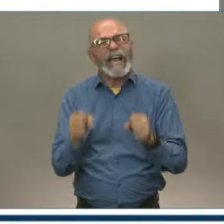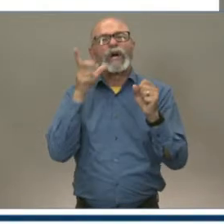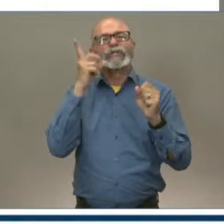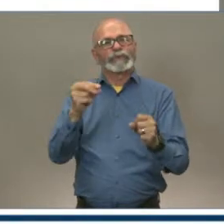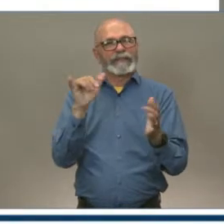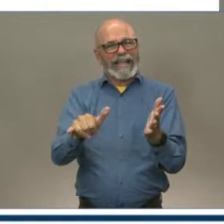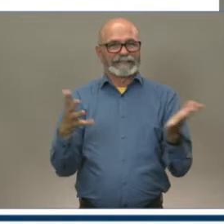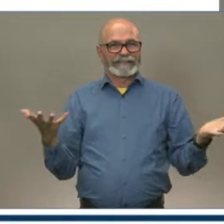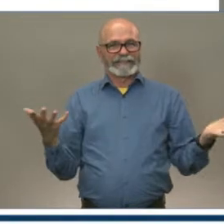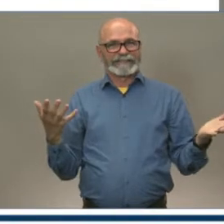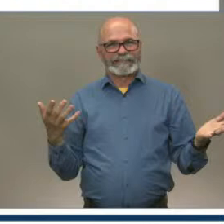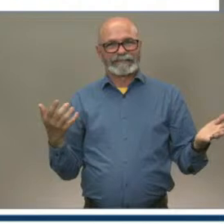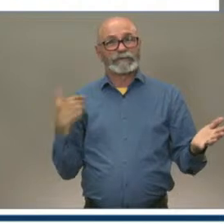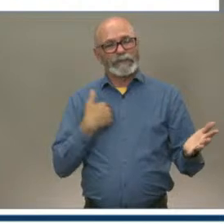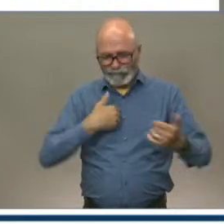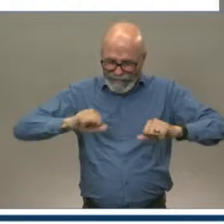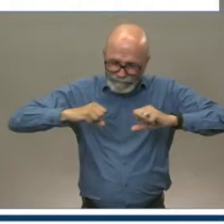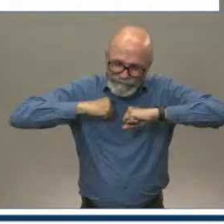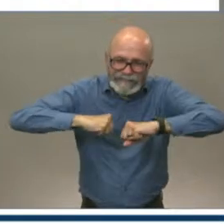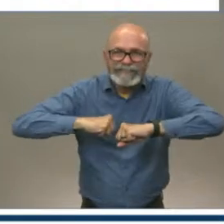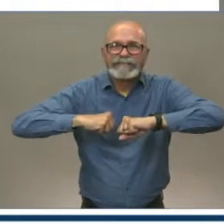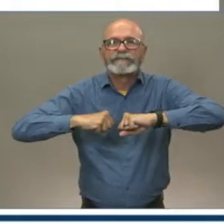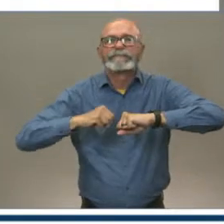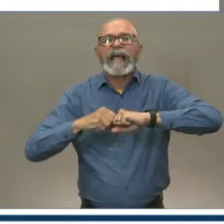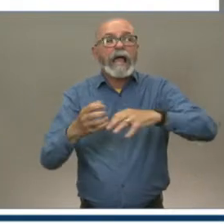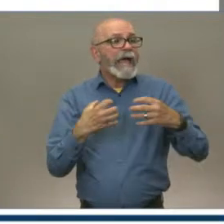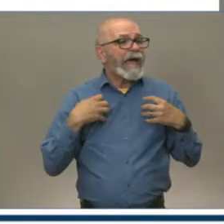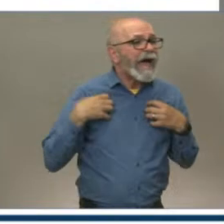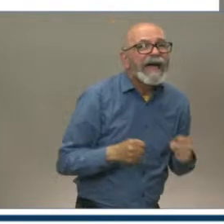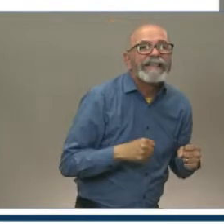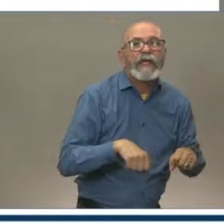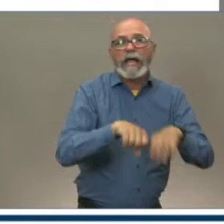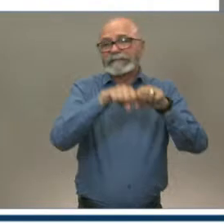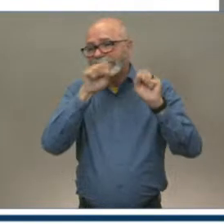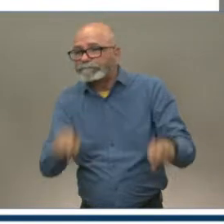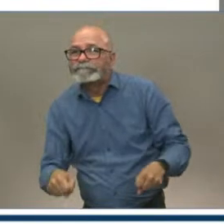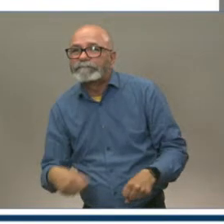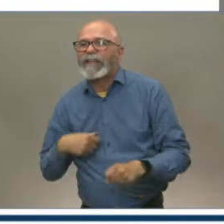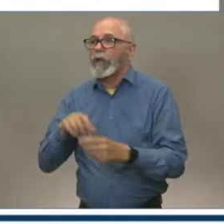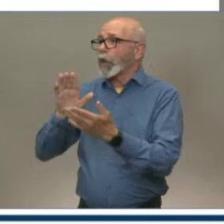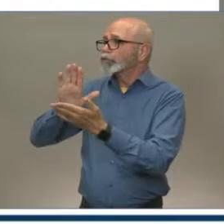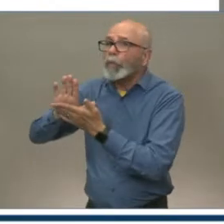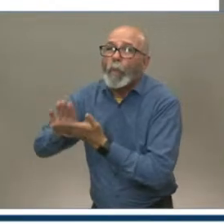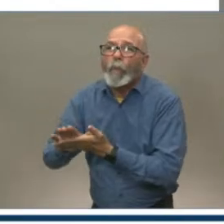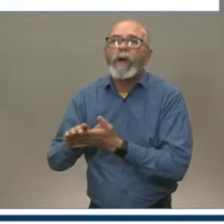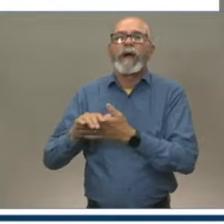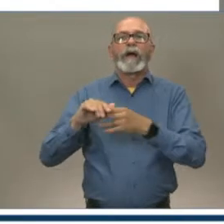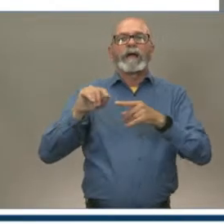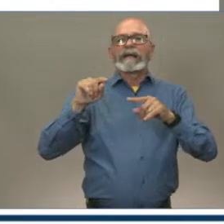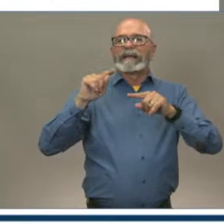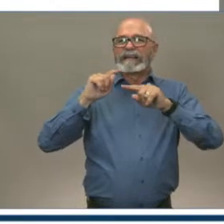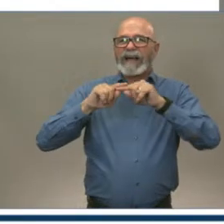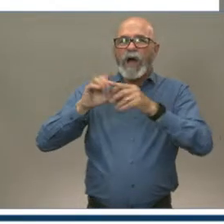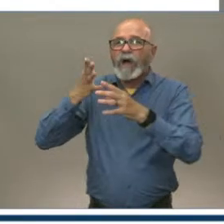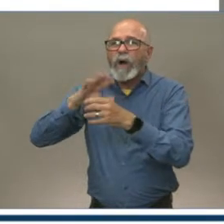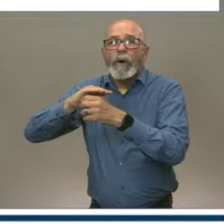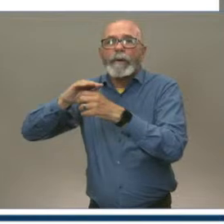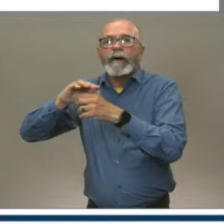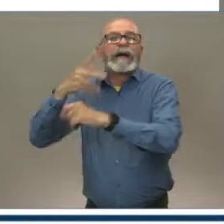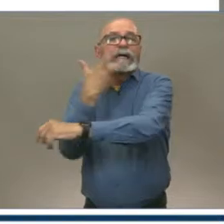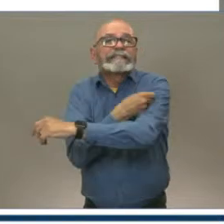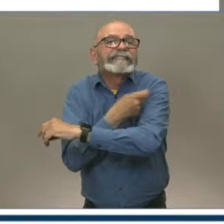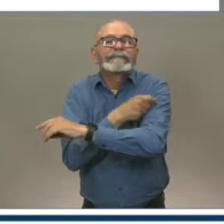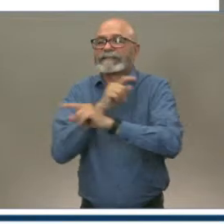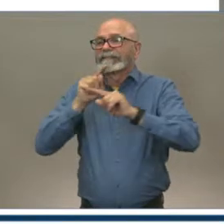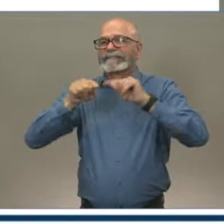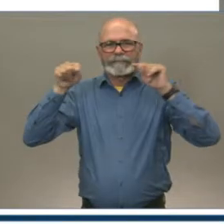other, the healthcare system, our schools, and the rollout of the COVID-19 vaccine. We can get COVID back under control so that